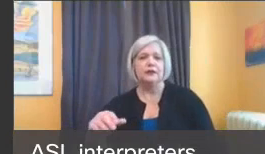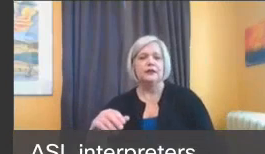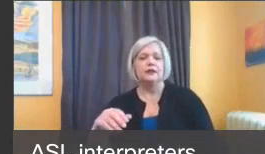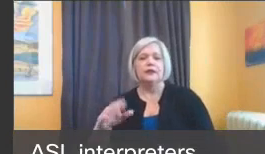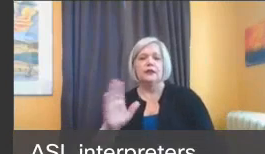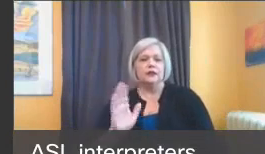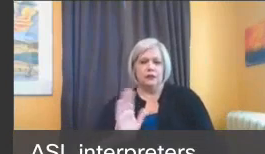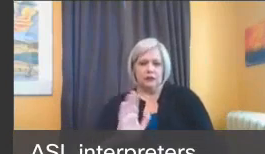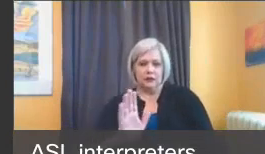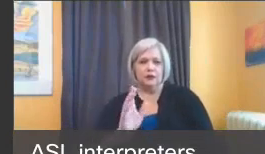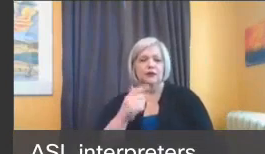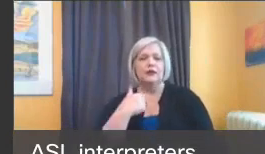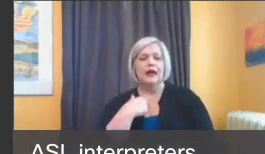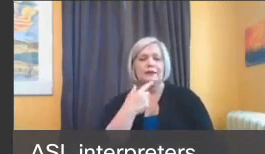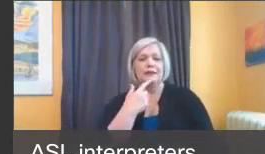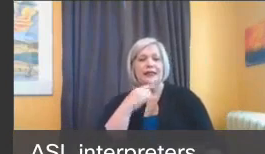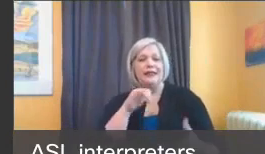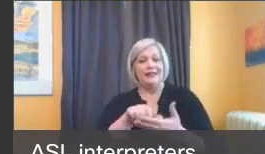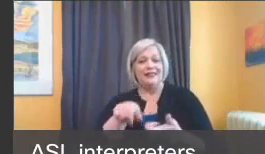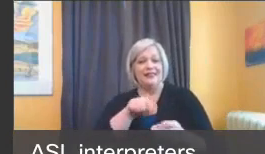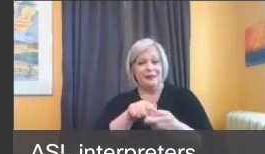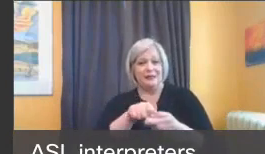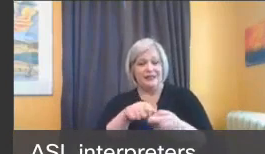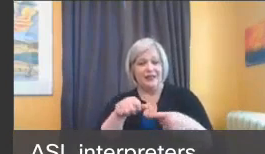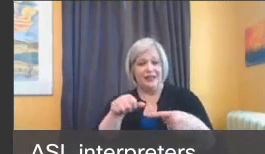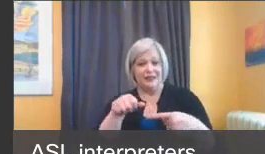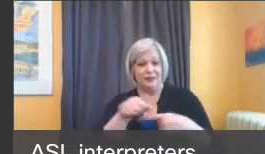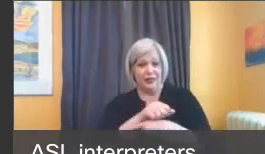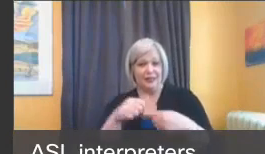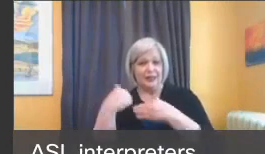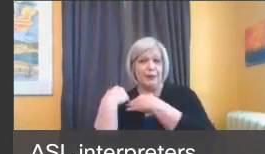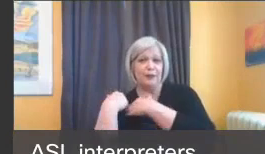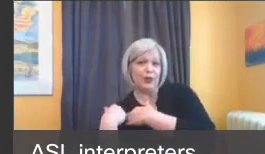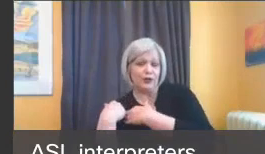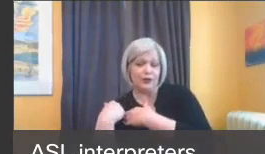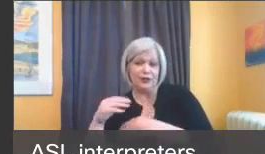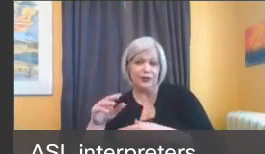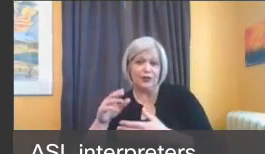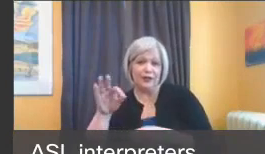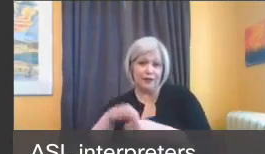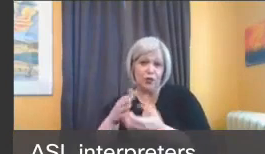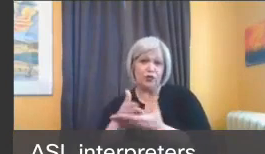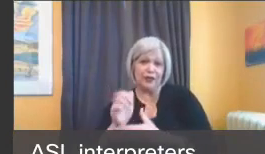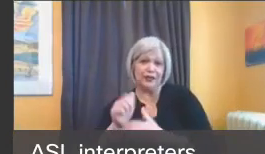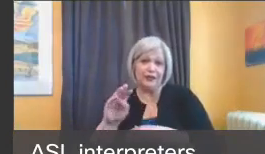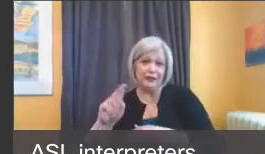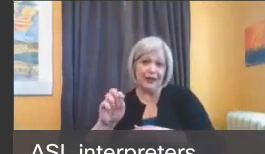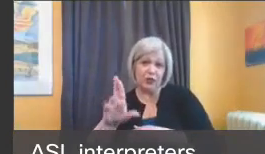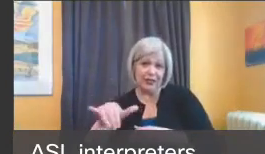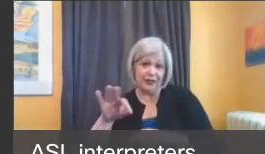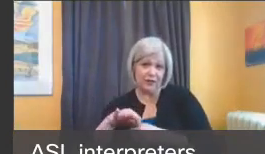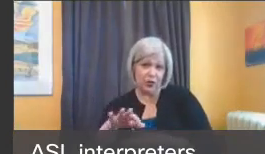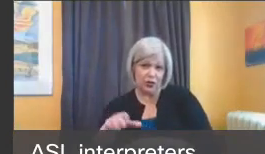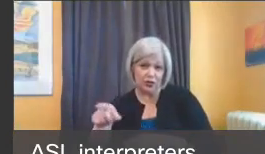So, I'm saying that this particular practice burdens the voting rights of minority voters because minority